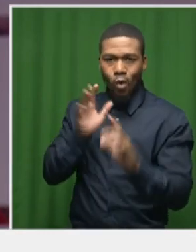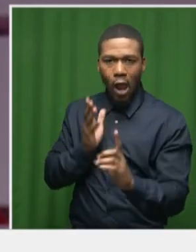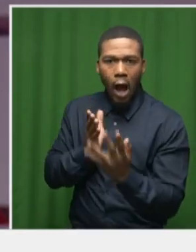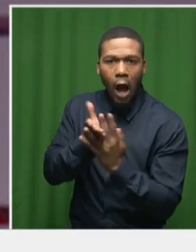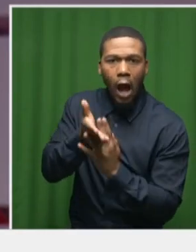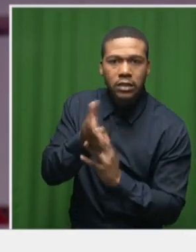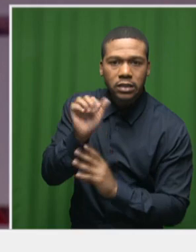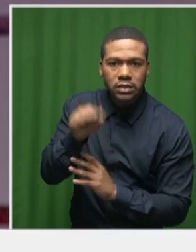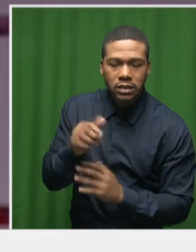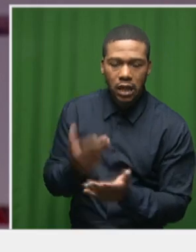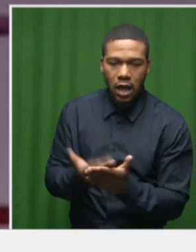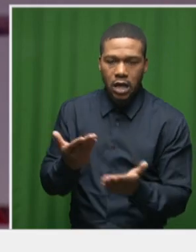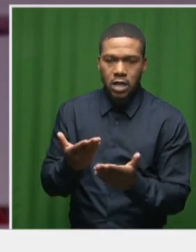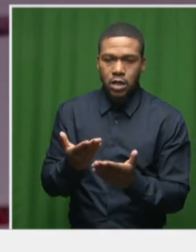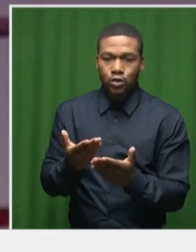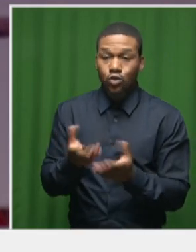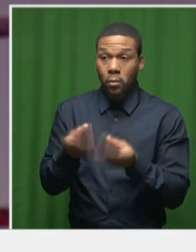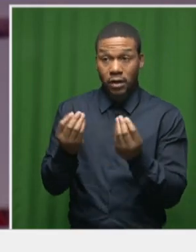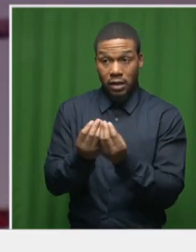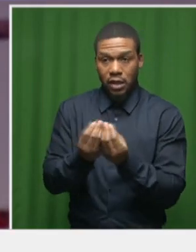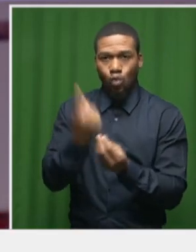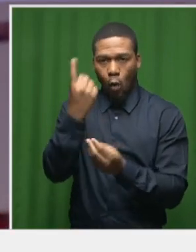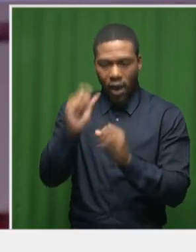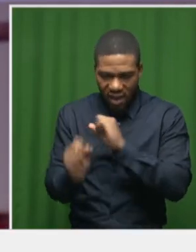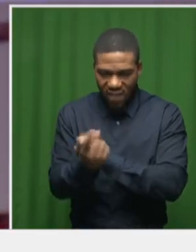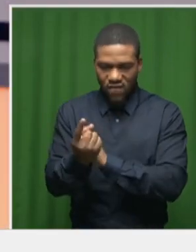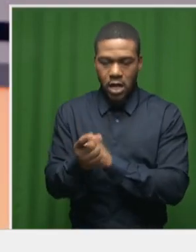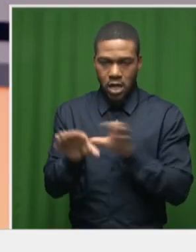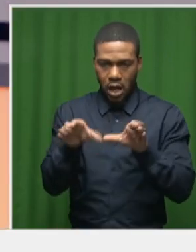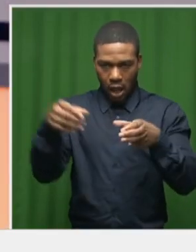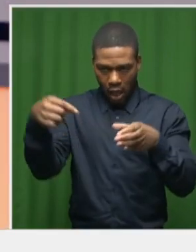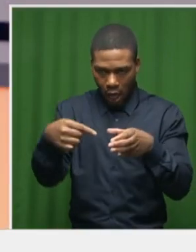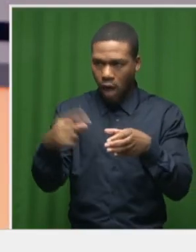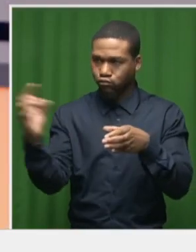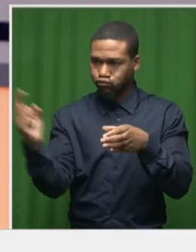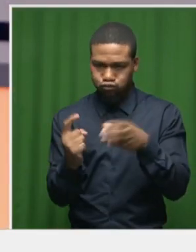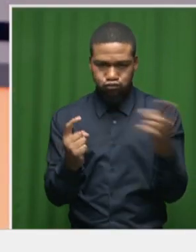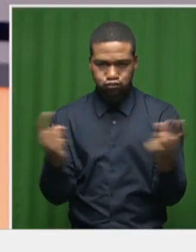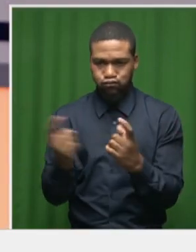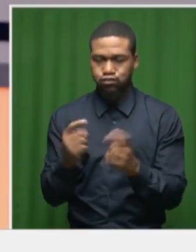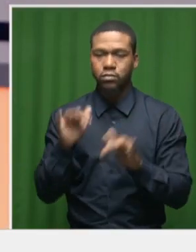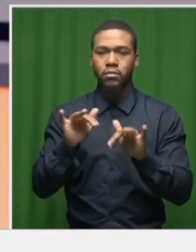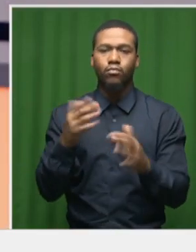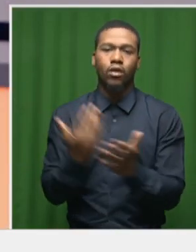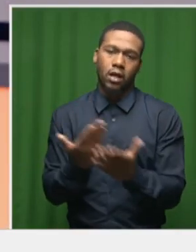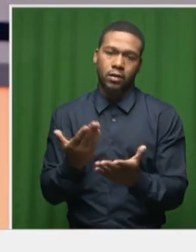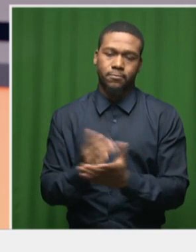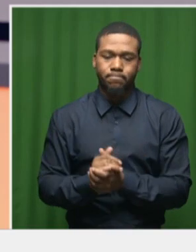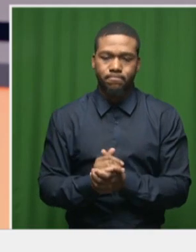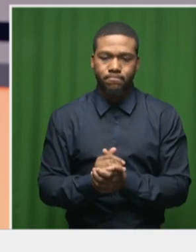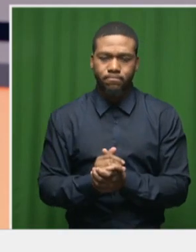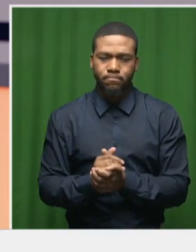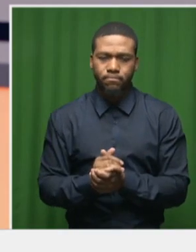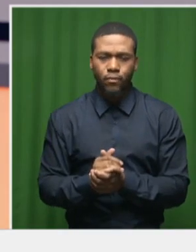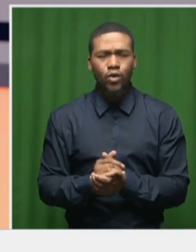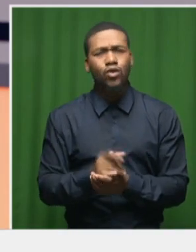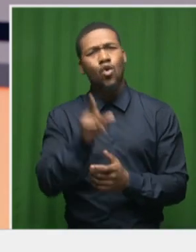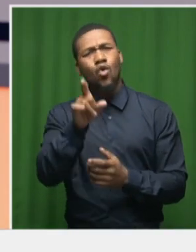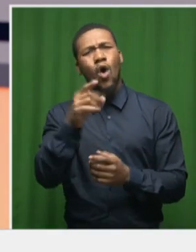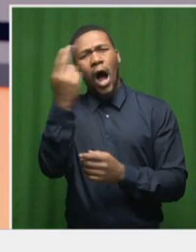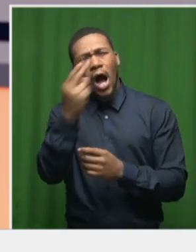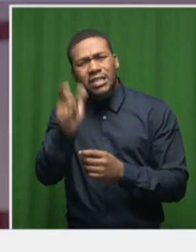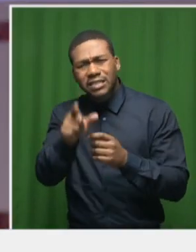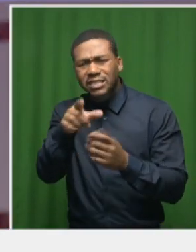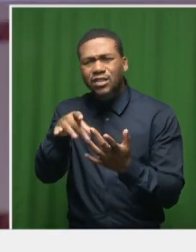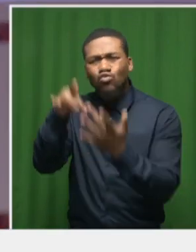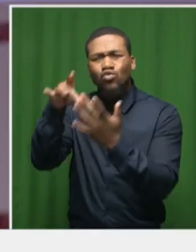that exists in the CBD through one event. Yeah. And tell us about the artists that were selected to be part of the Open Studios.